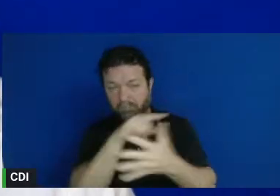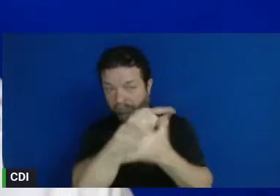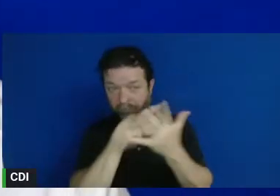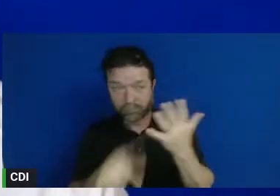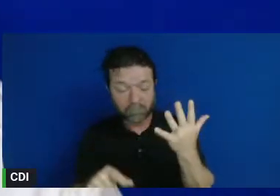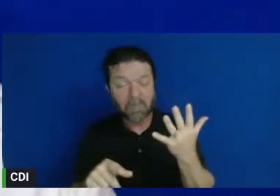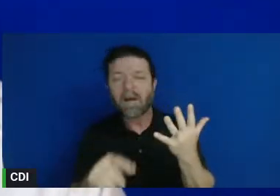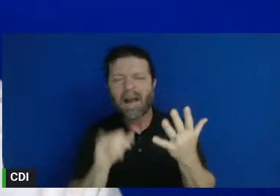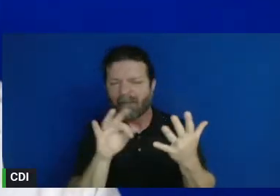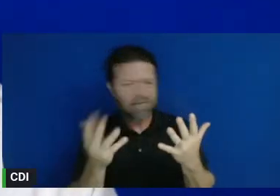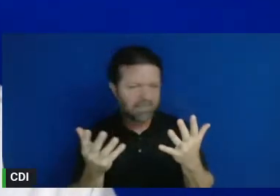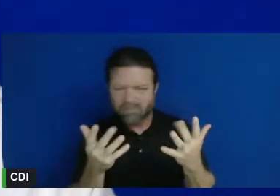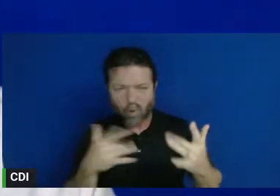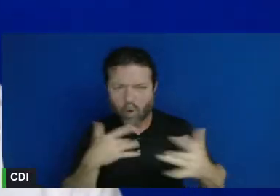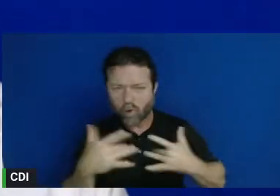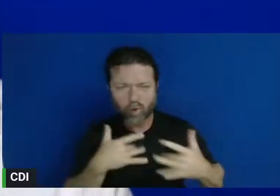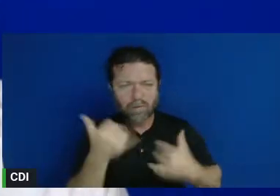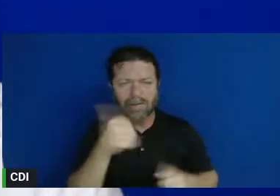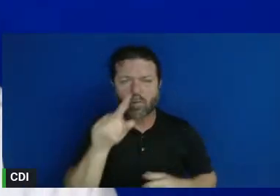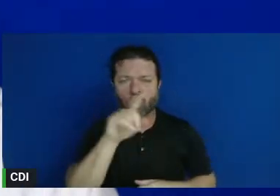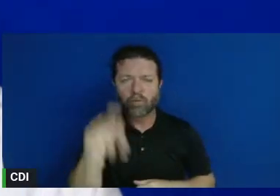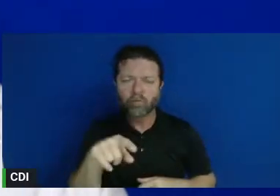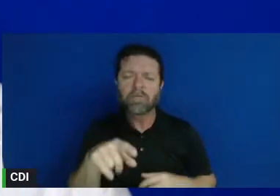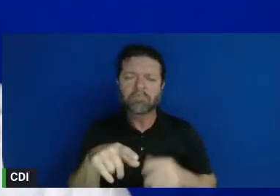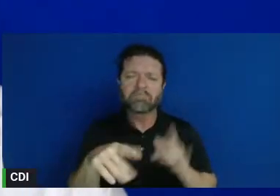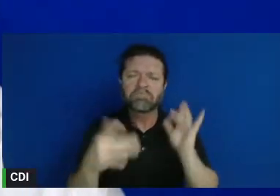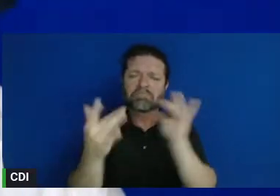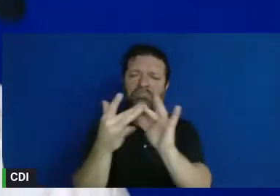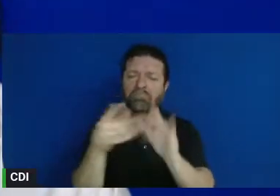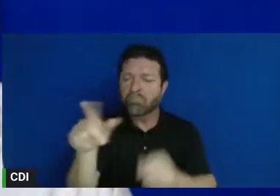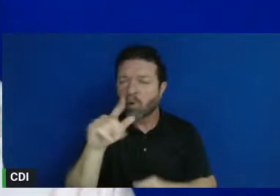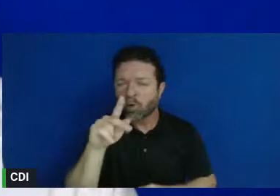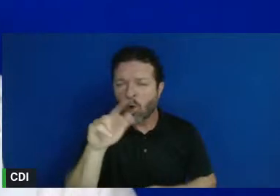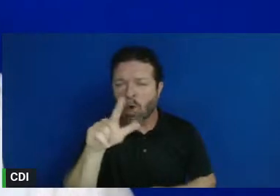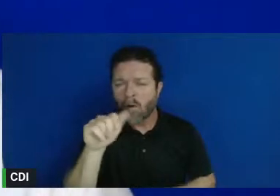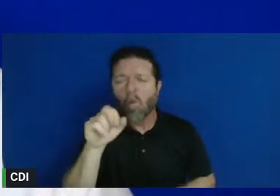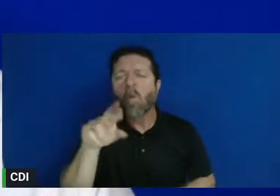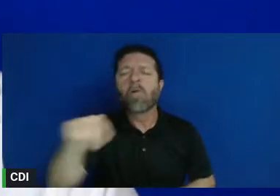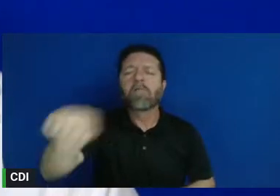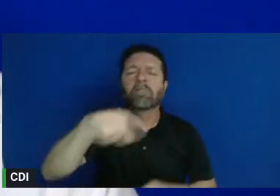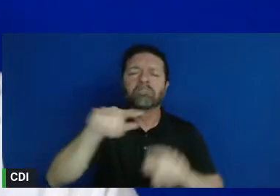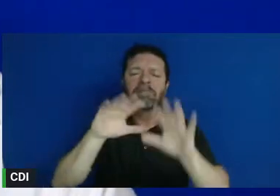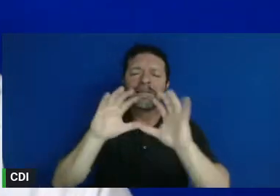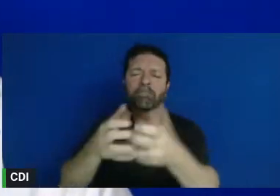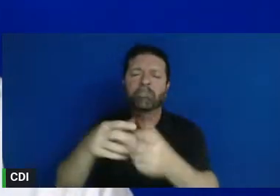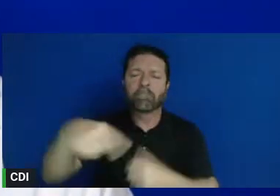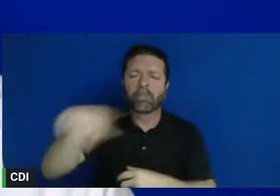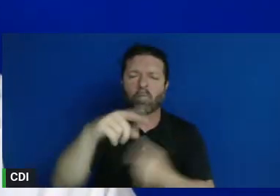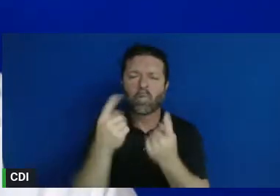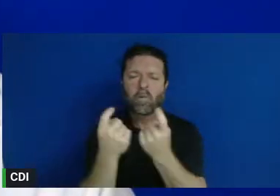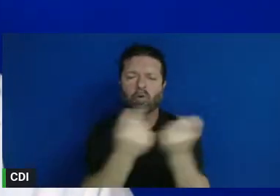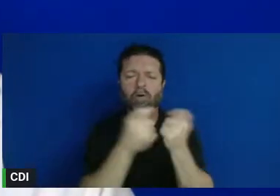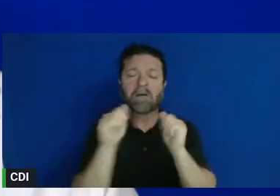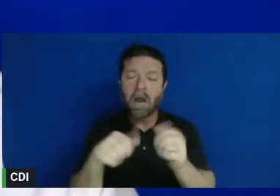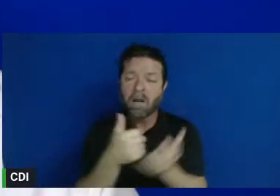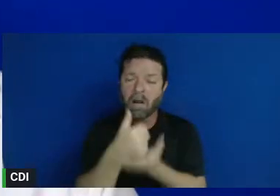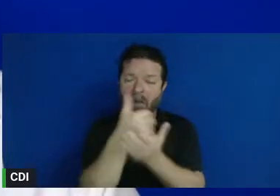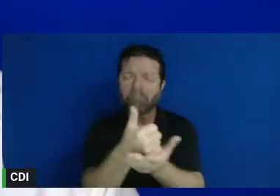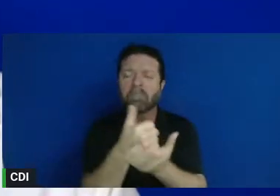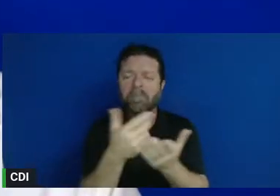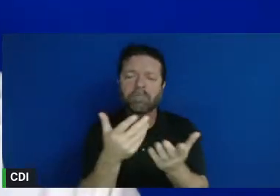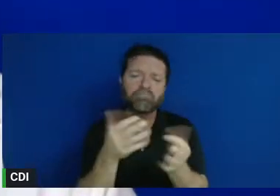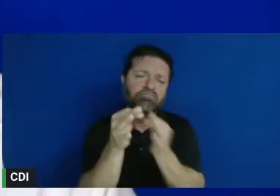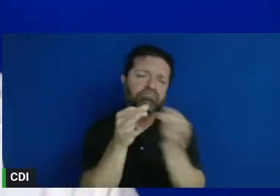out to Carla or the other members of the team, or even your recruiter. And at the end, I think he